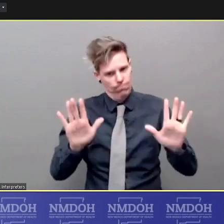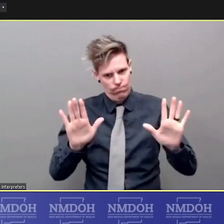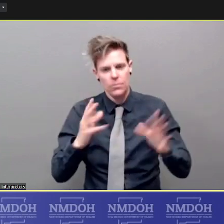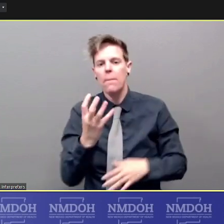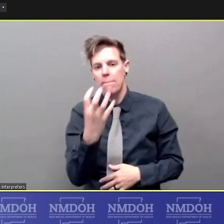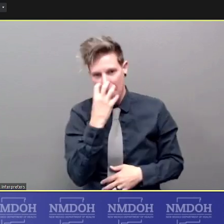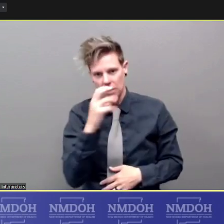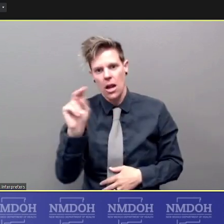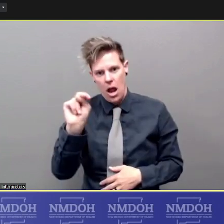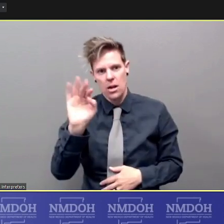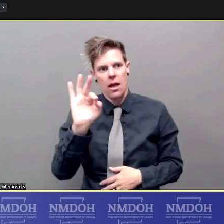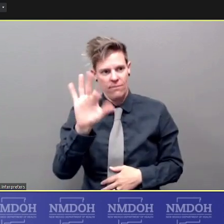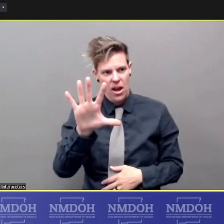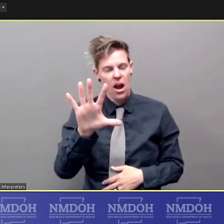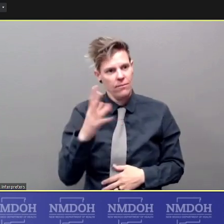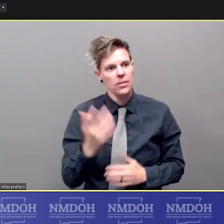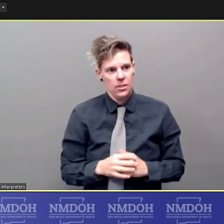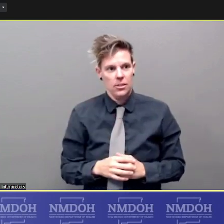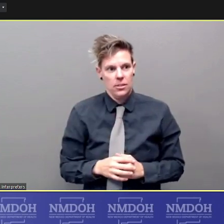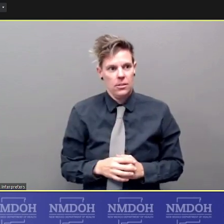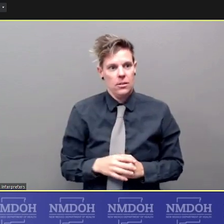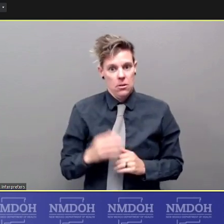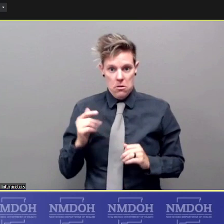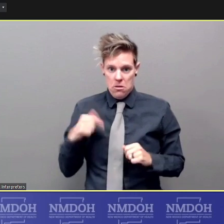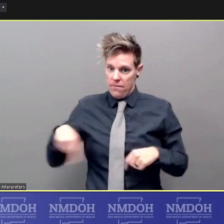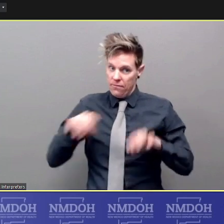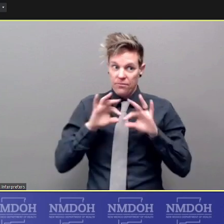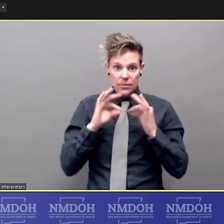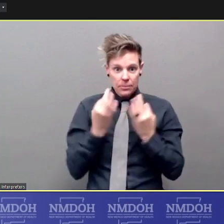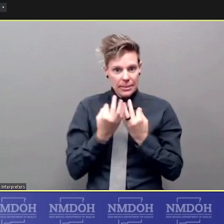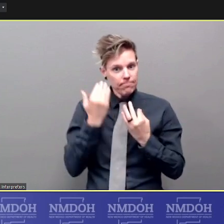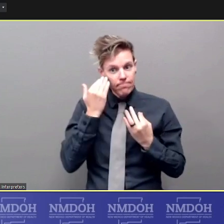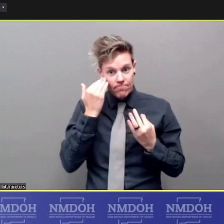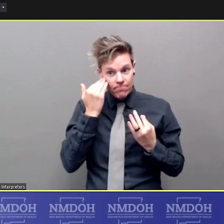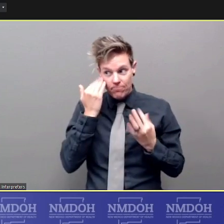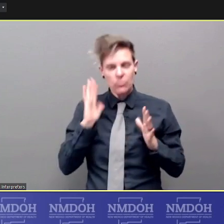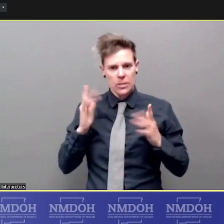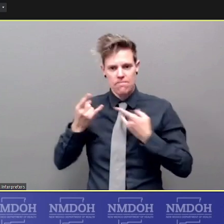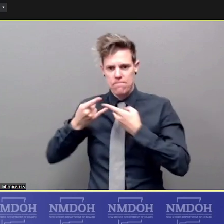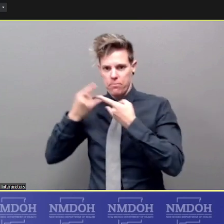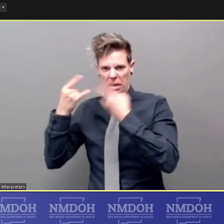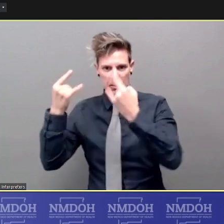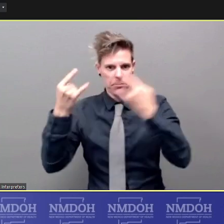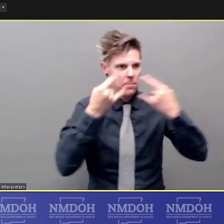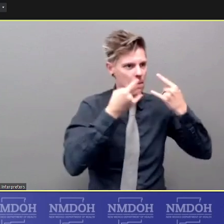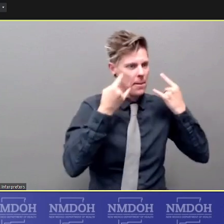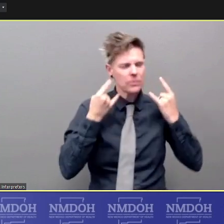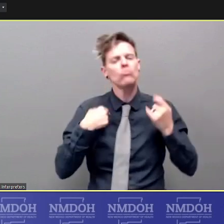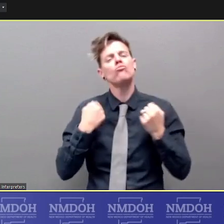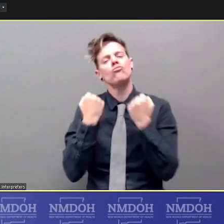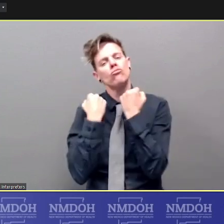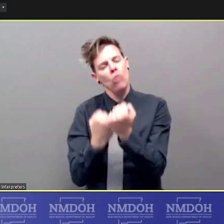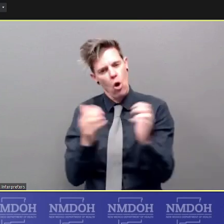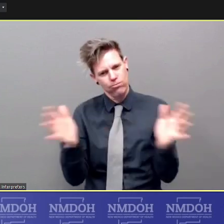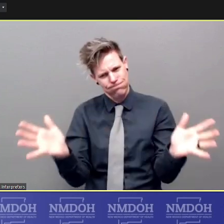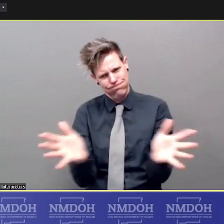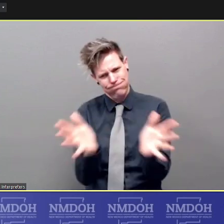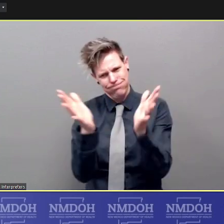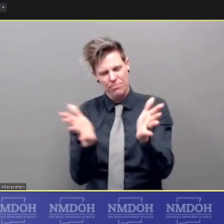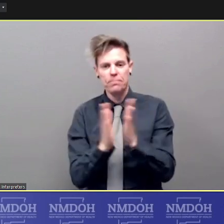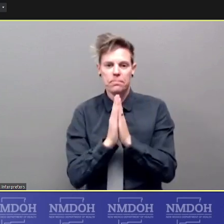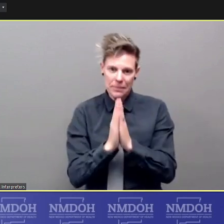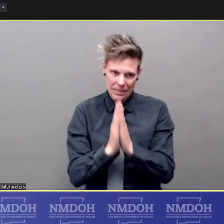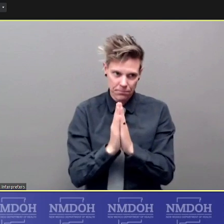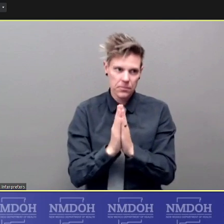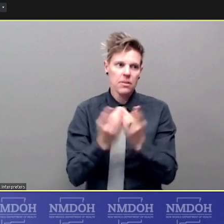that, and we all wear N95s on the plane, but I really strongly recommend that if particularly when you have like grandparents and then people